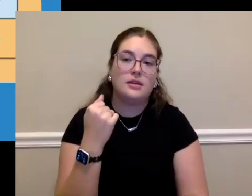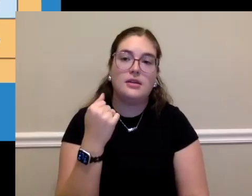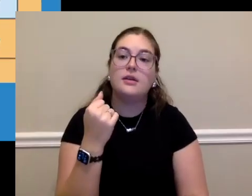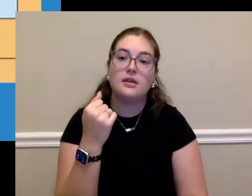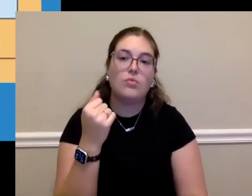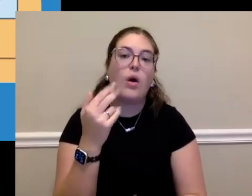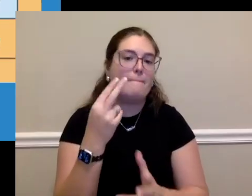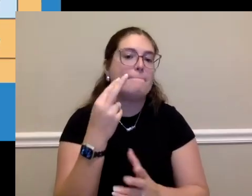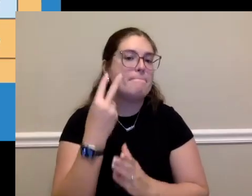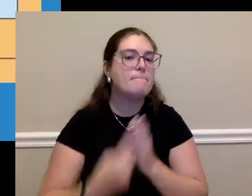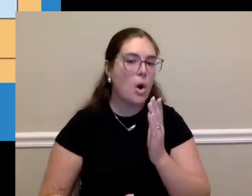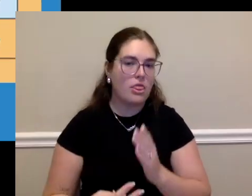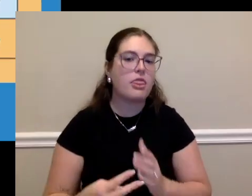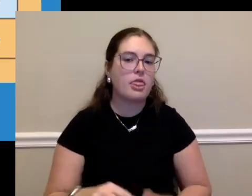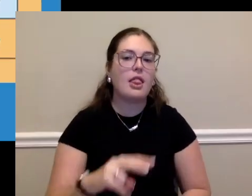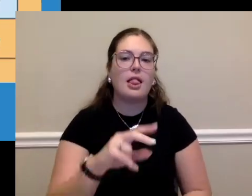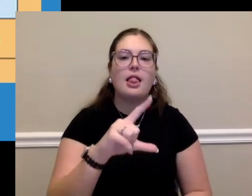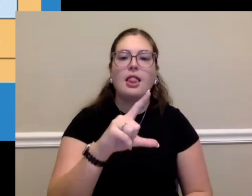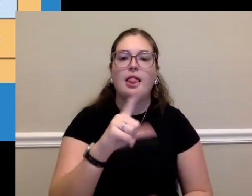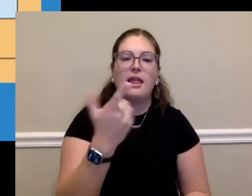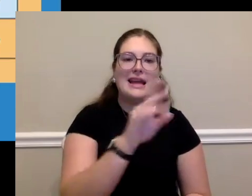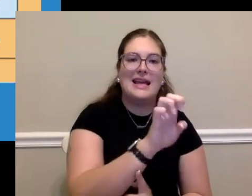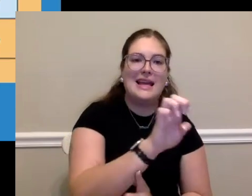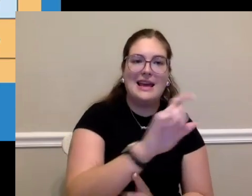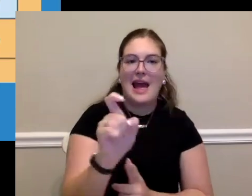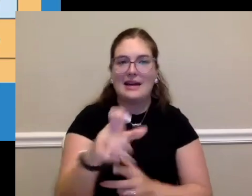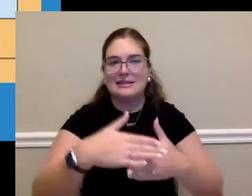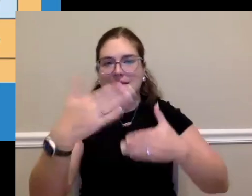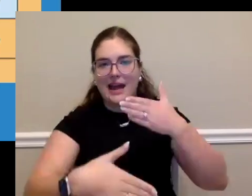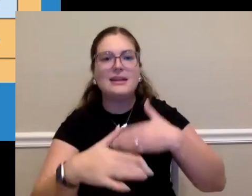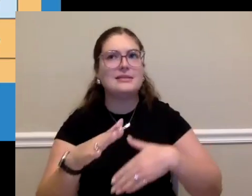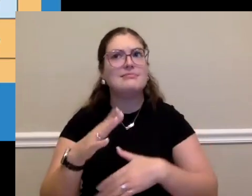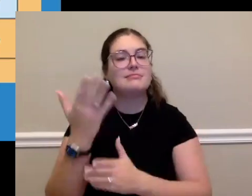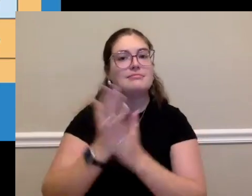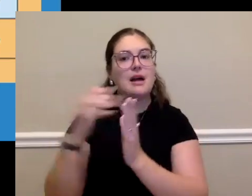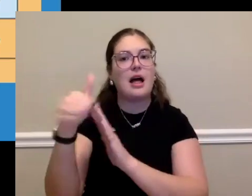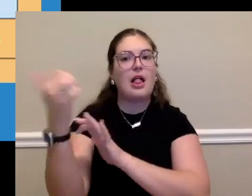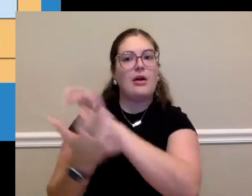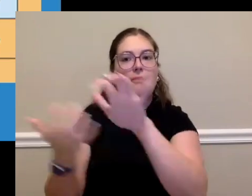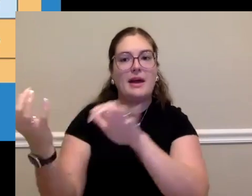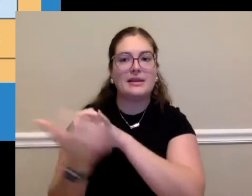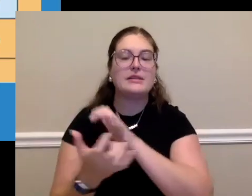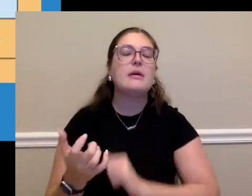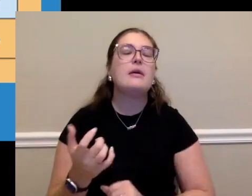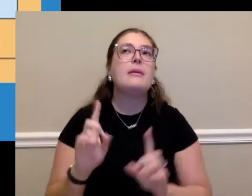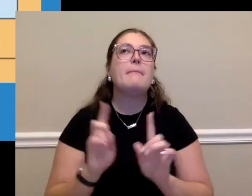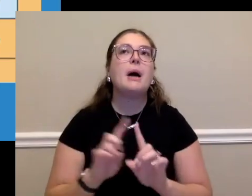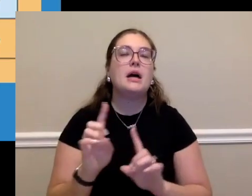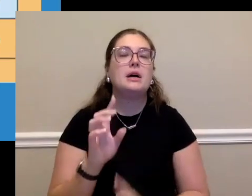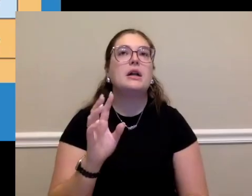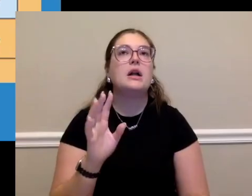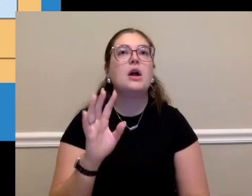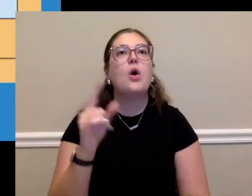both of these forms and some other interesting forms, but no country